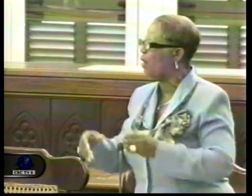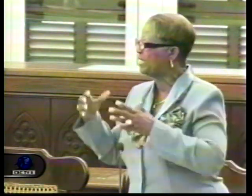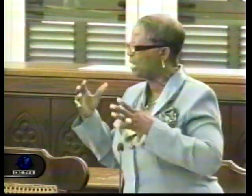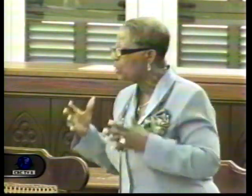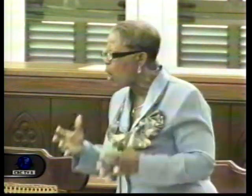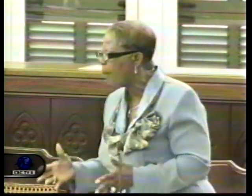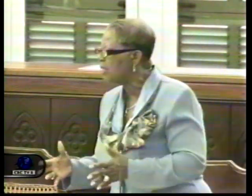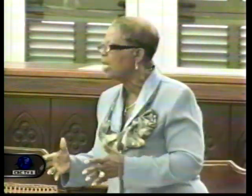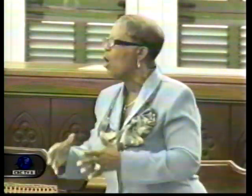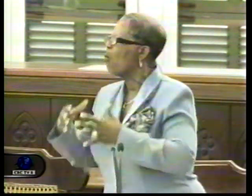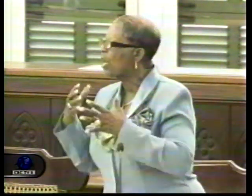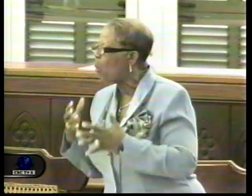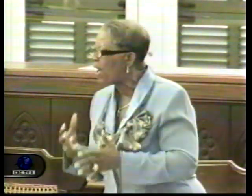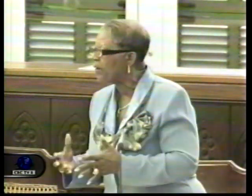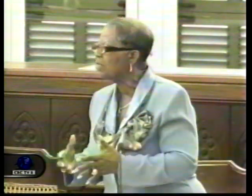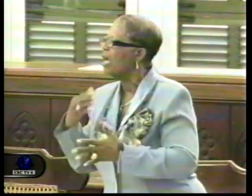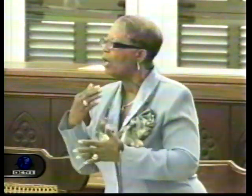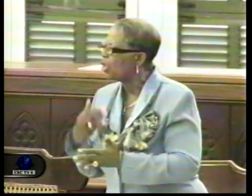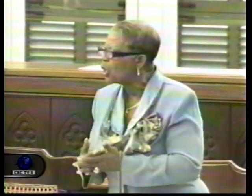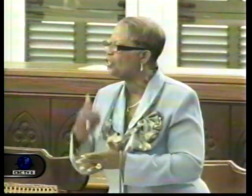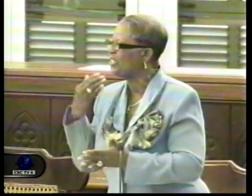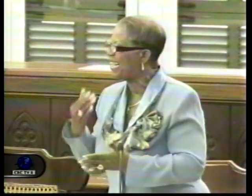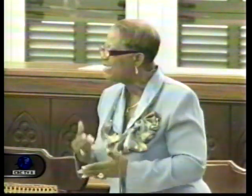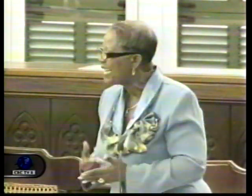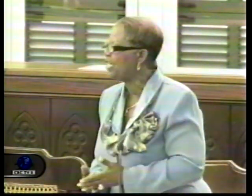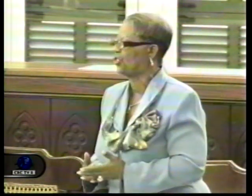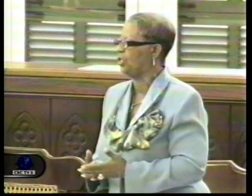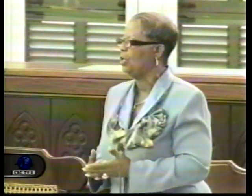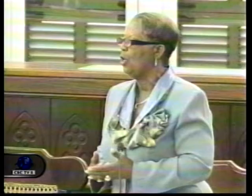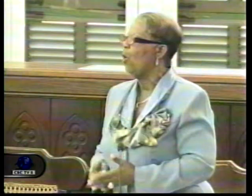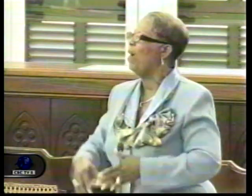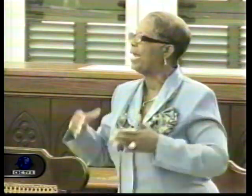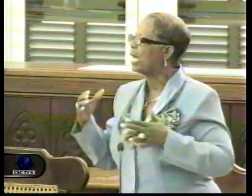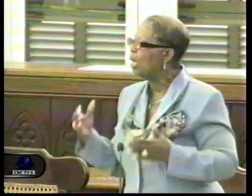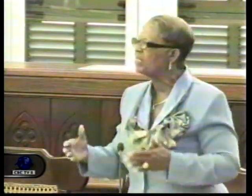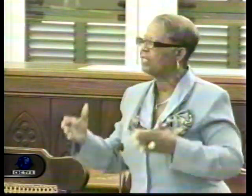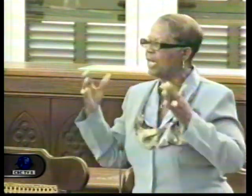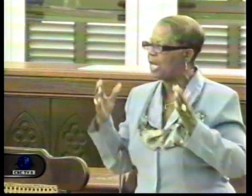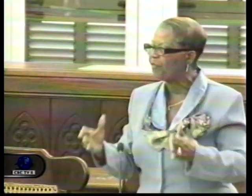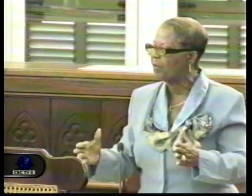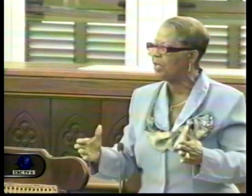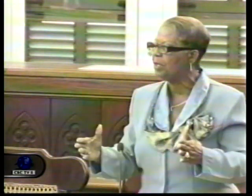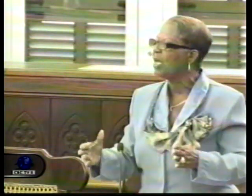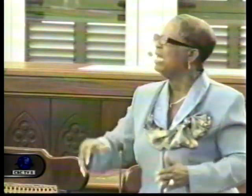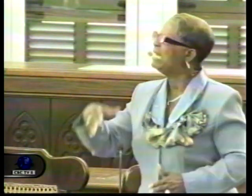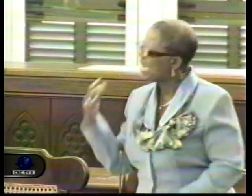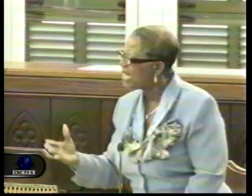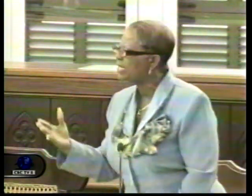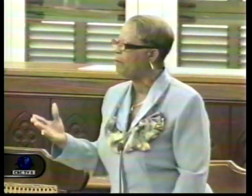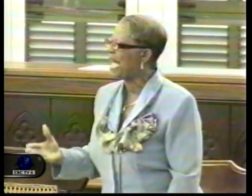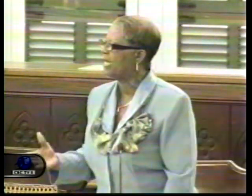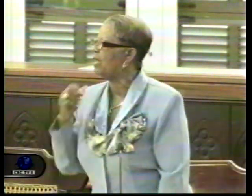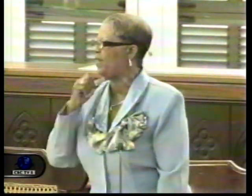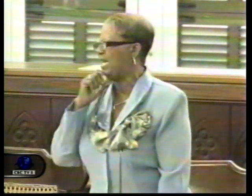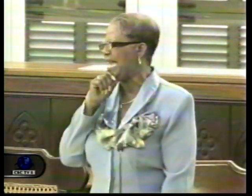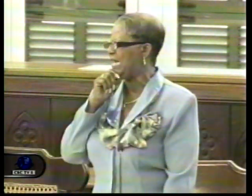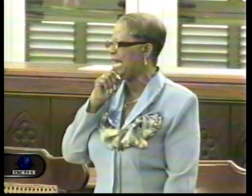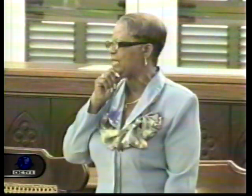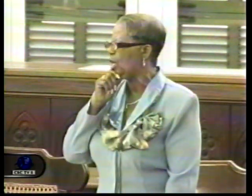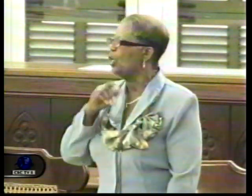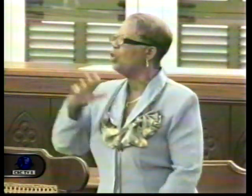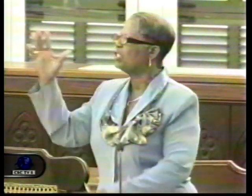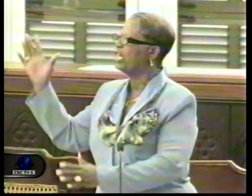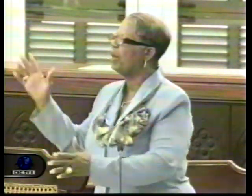of St. Thomas requires urgent attention when it comes to the government getting some land and giving the